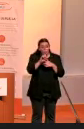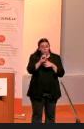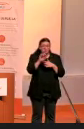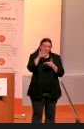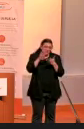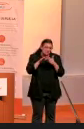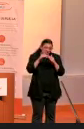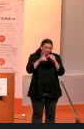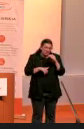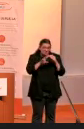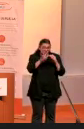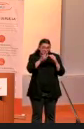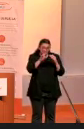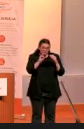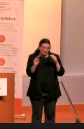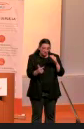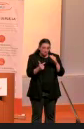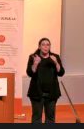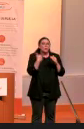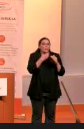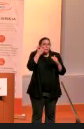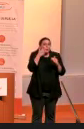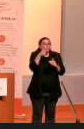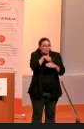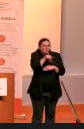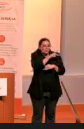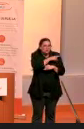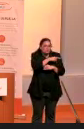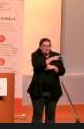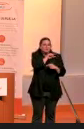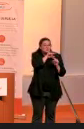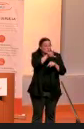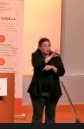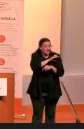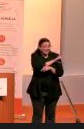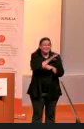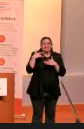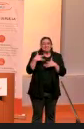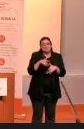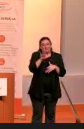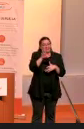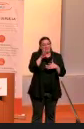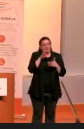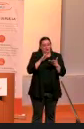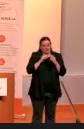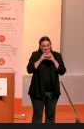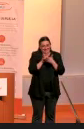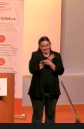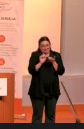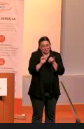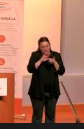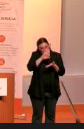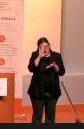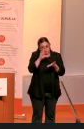of the time, even at half of their visits to the clinic. They're much less likely to accumulate damage from